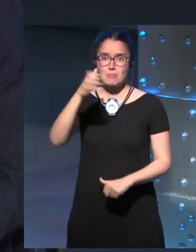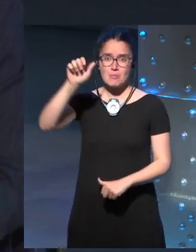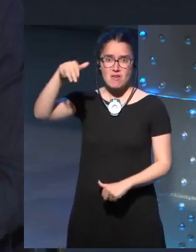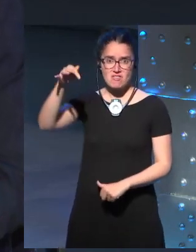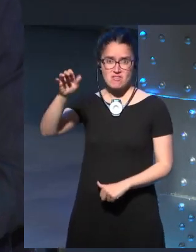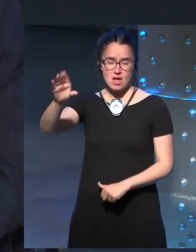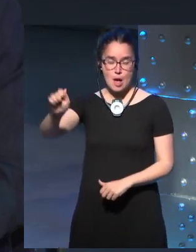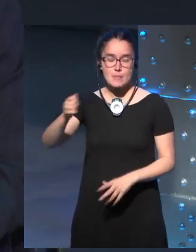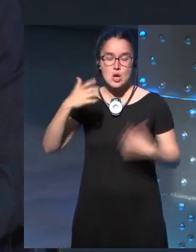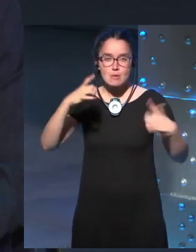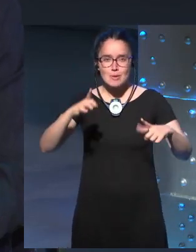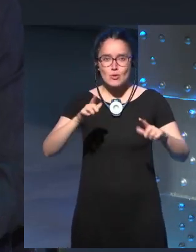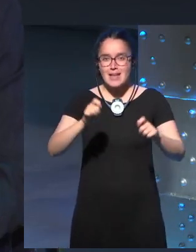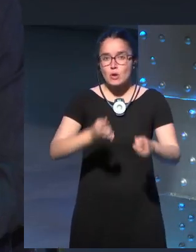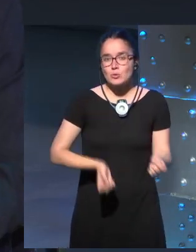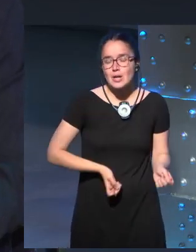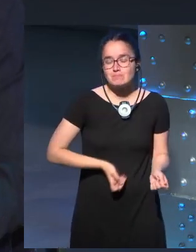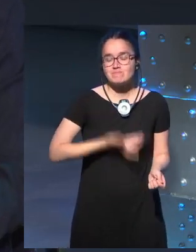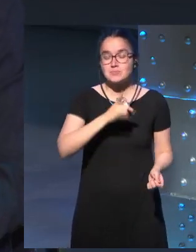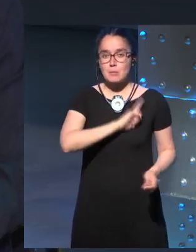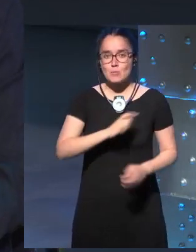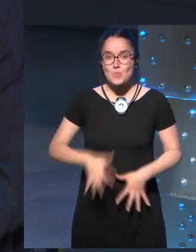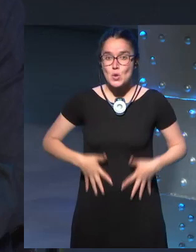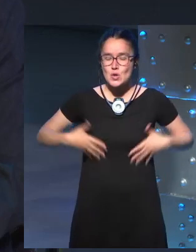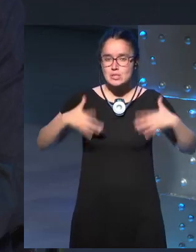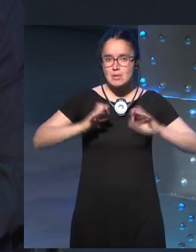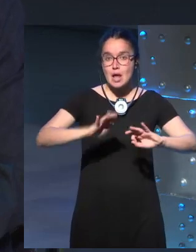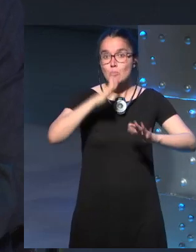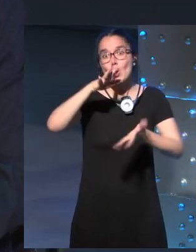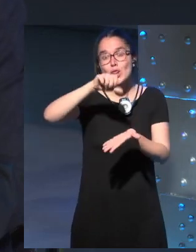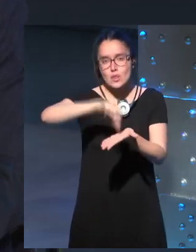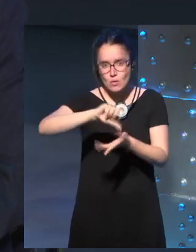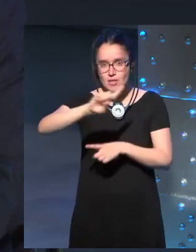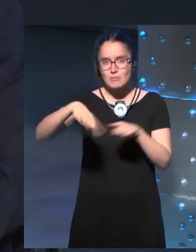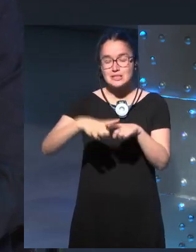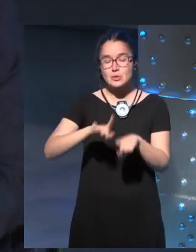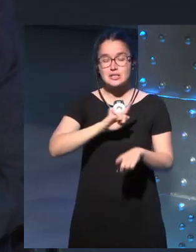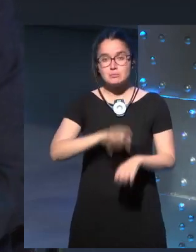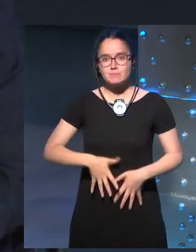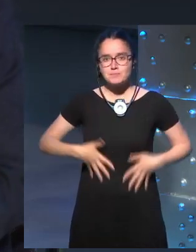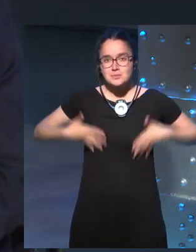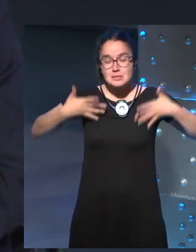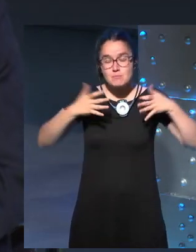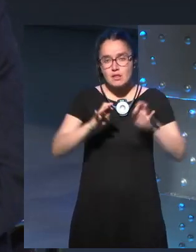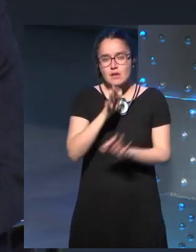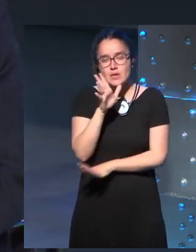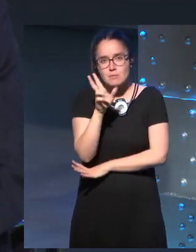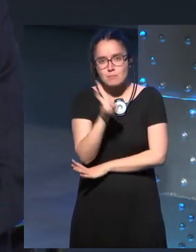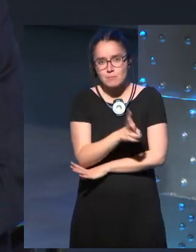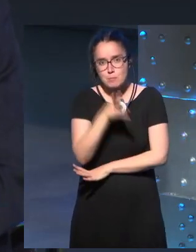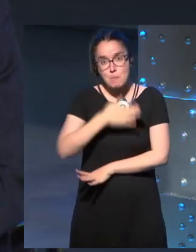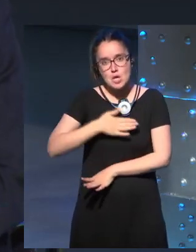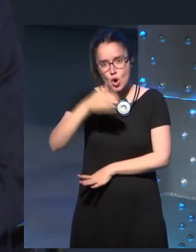there was the anniversary of the first victory of Liverpool 4-1 against Benfica. But Liverpool had special feelings, and